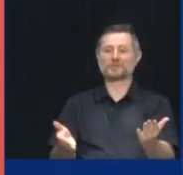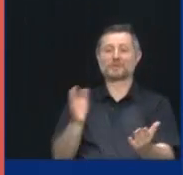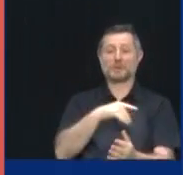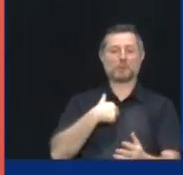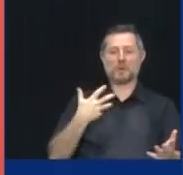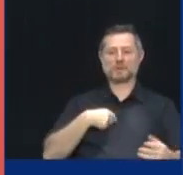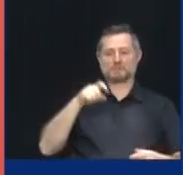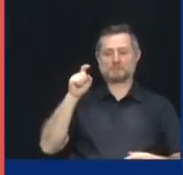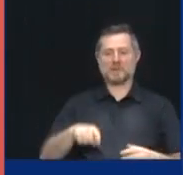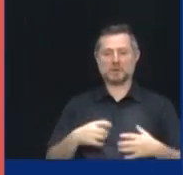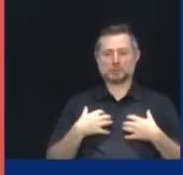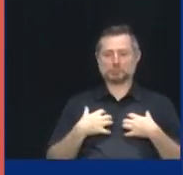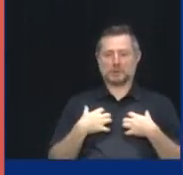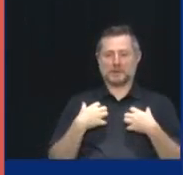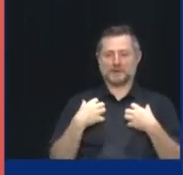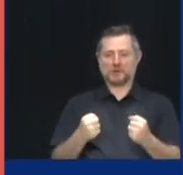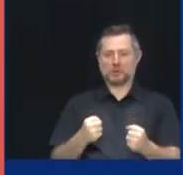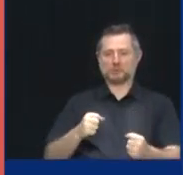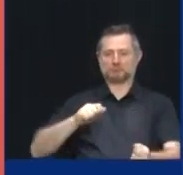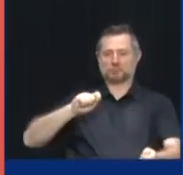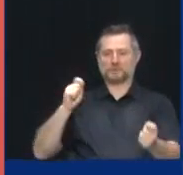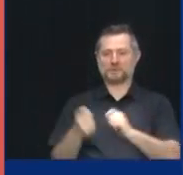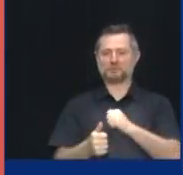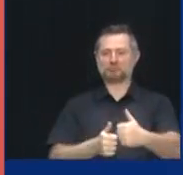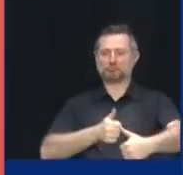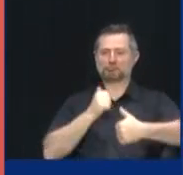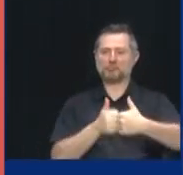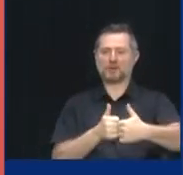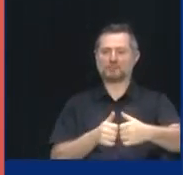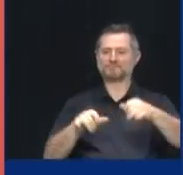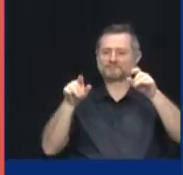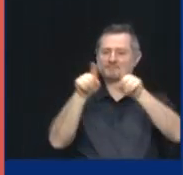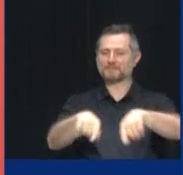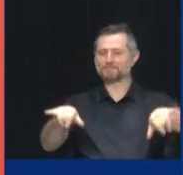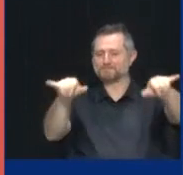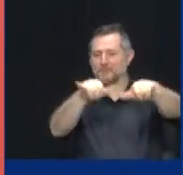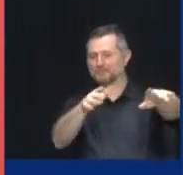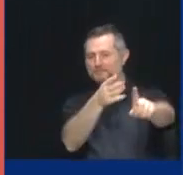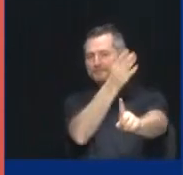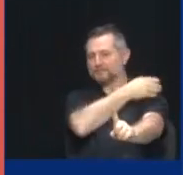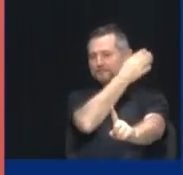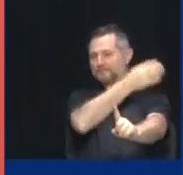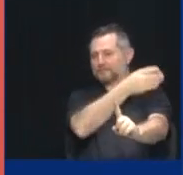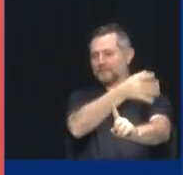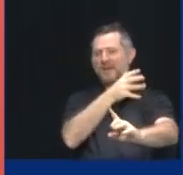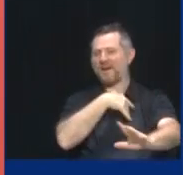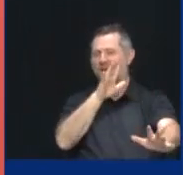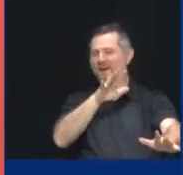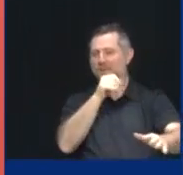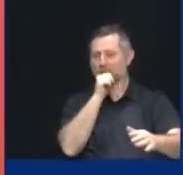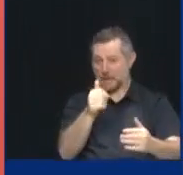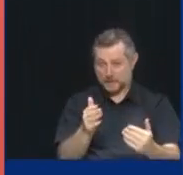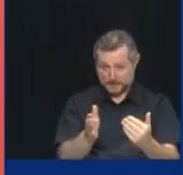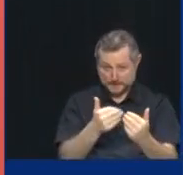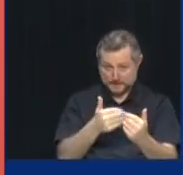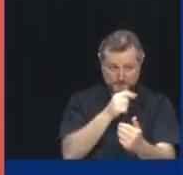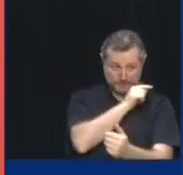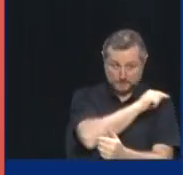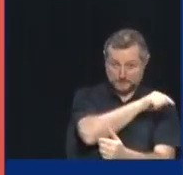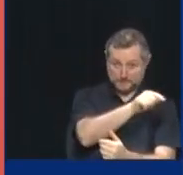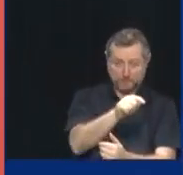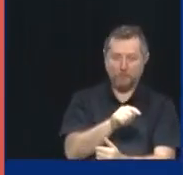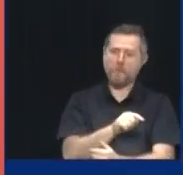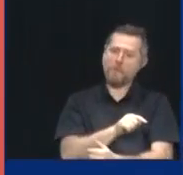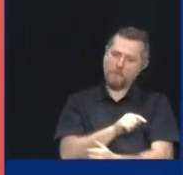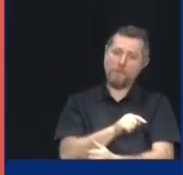the status quo. And that's what is hard. It's hard to stand up and say,